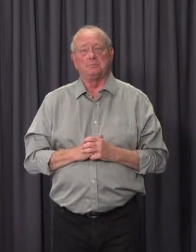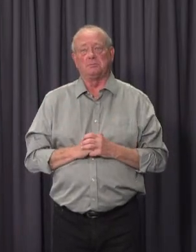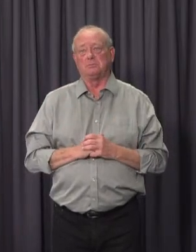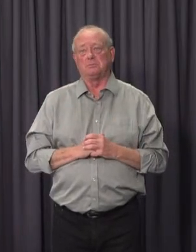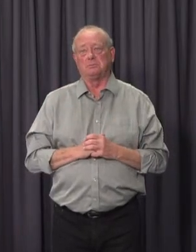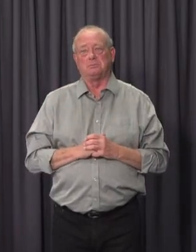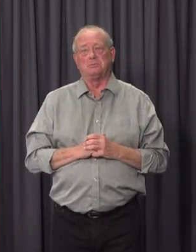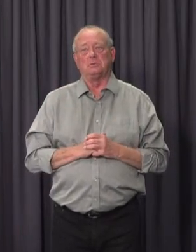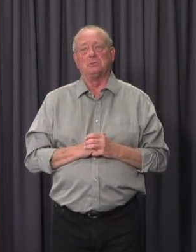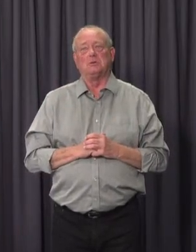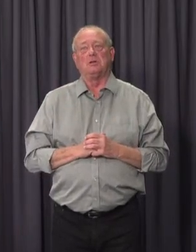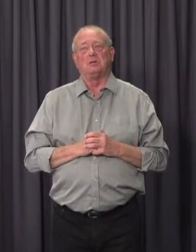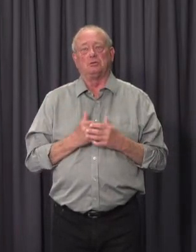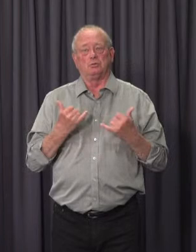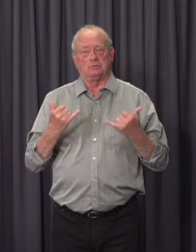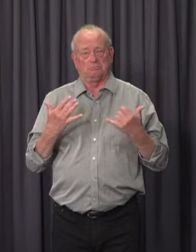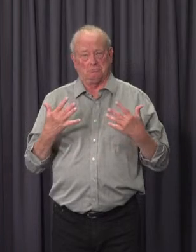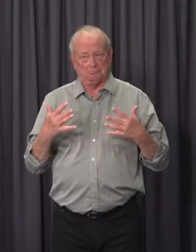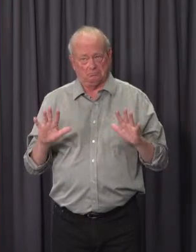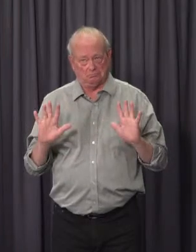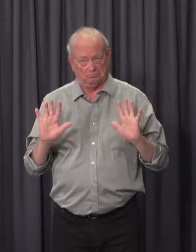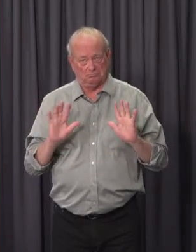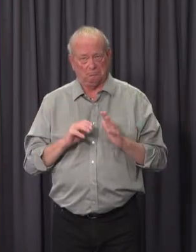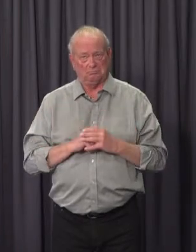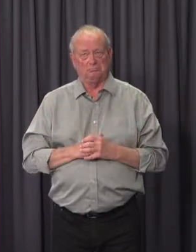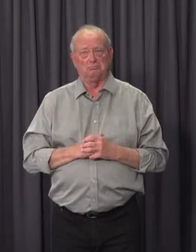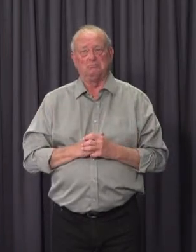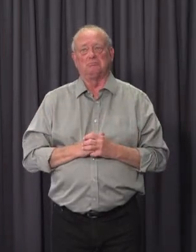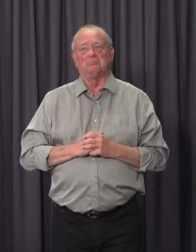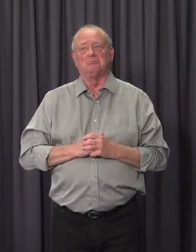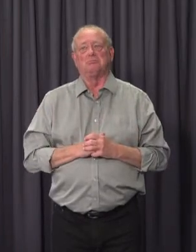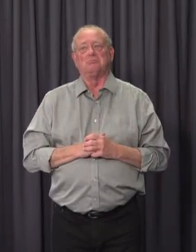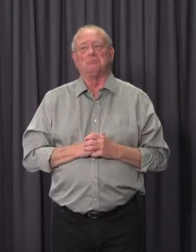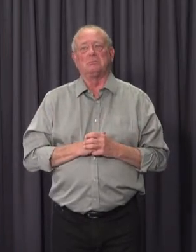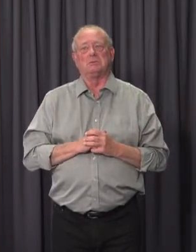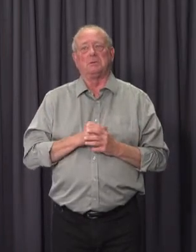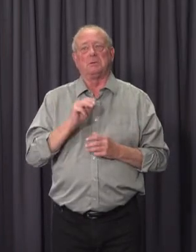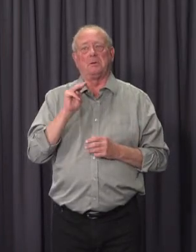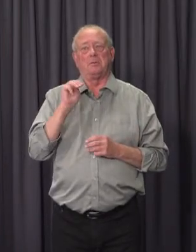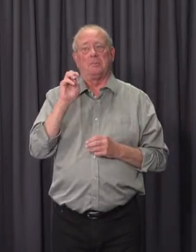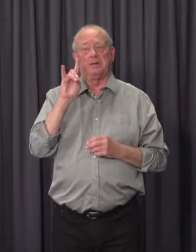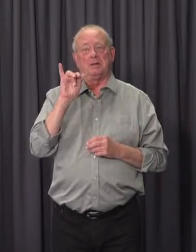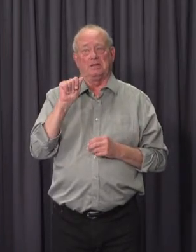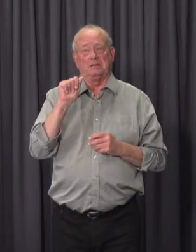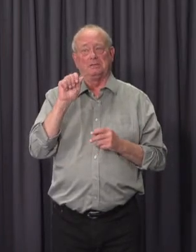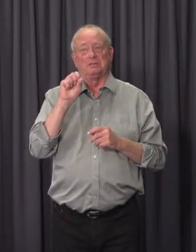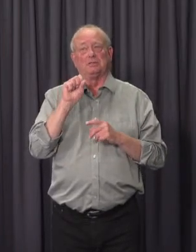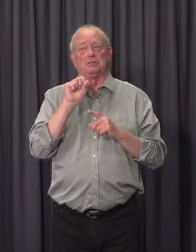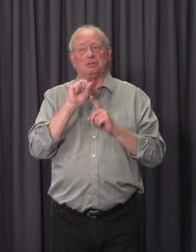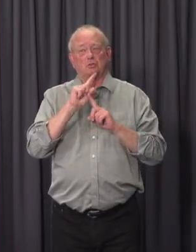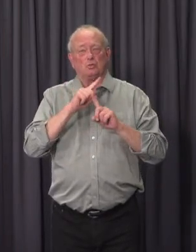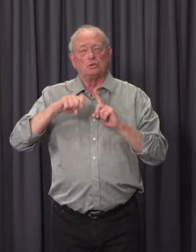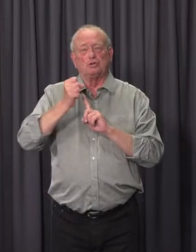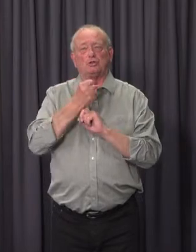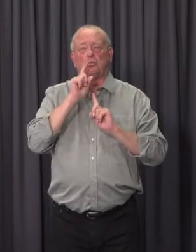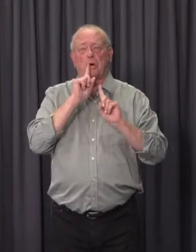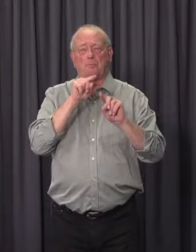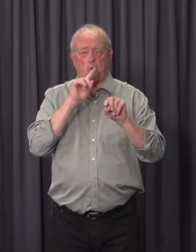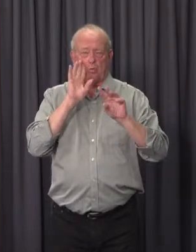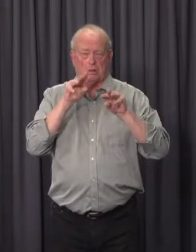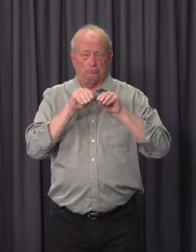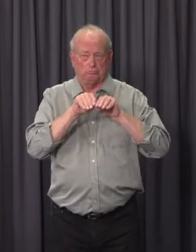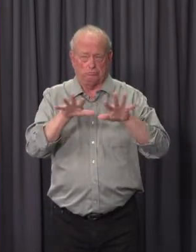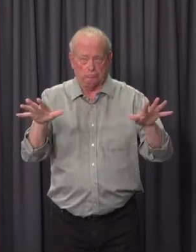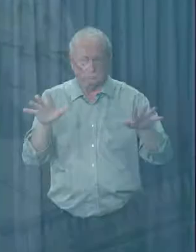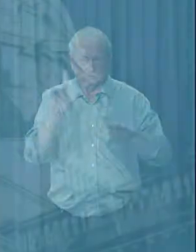concludes today's update on the Alberta wildfires. Please note a media situation report will be distributed later today. Thank you.